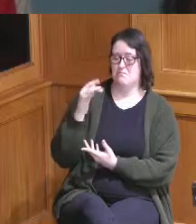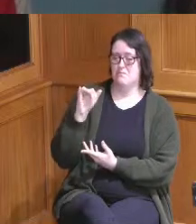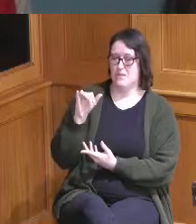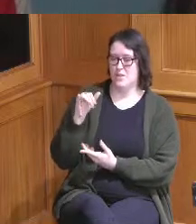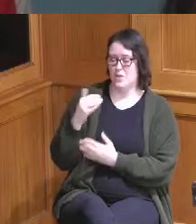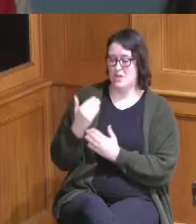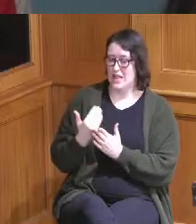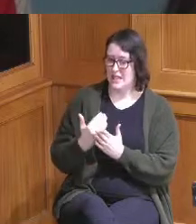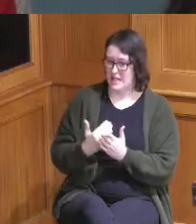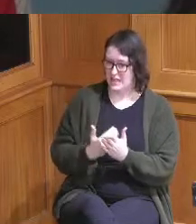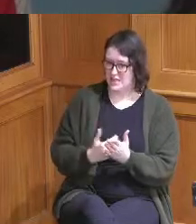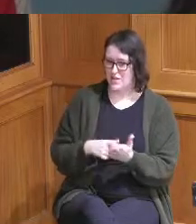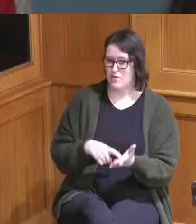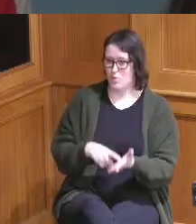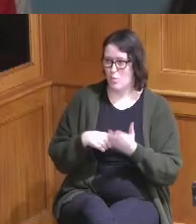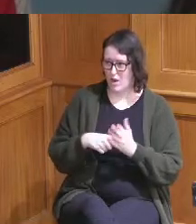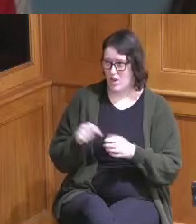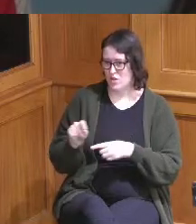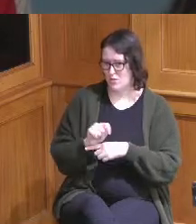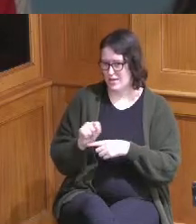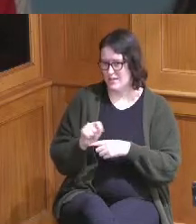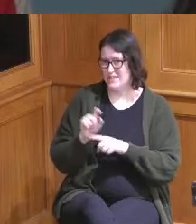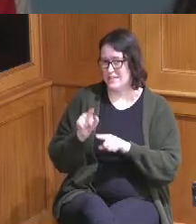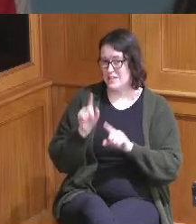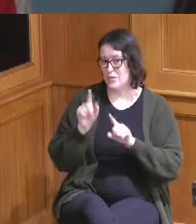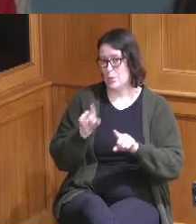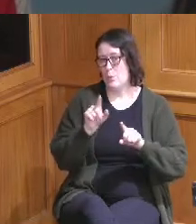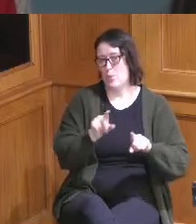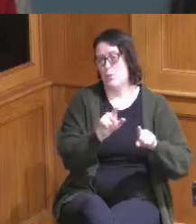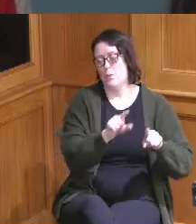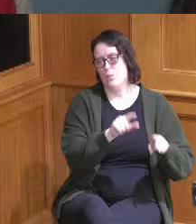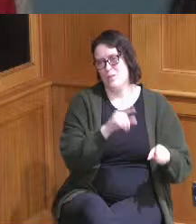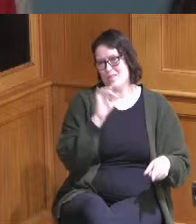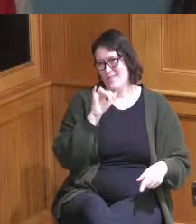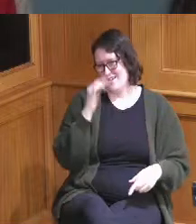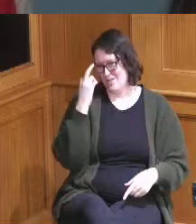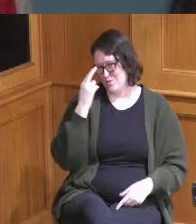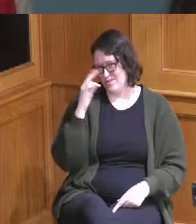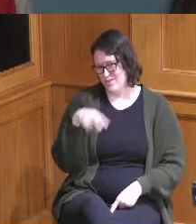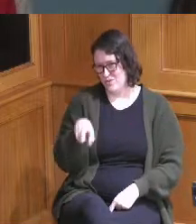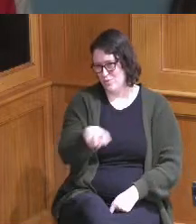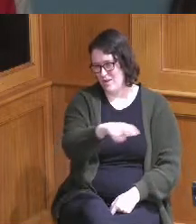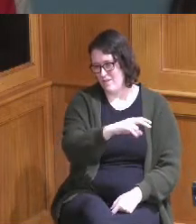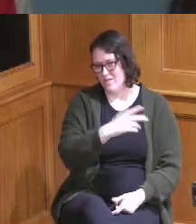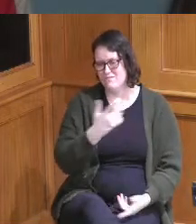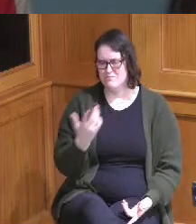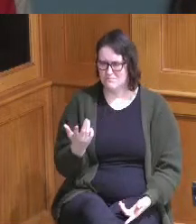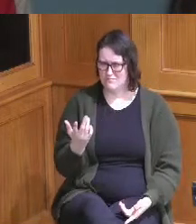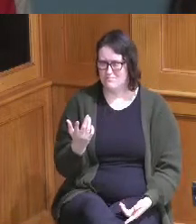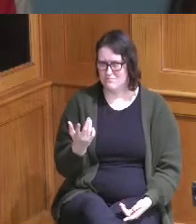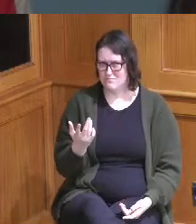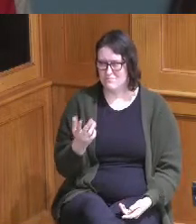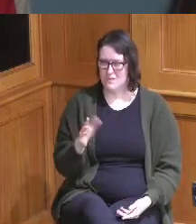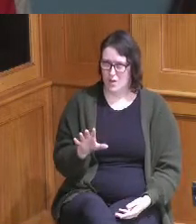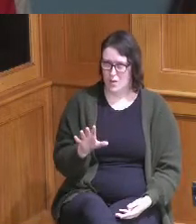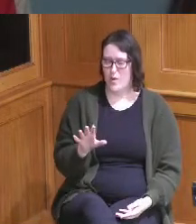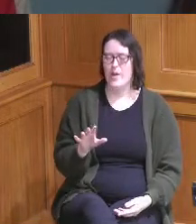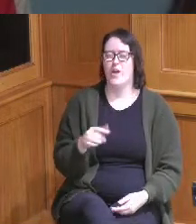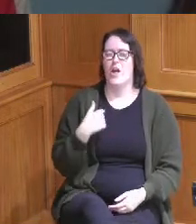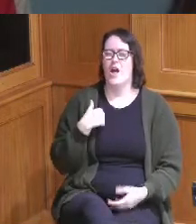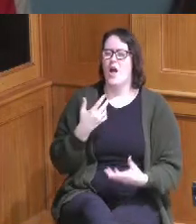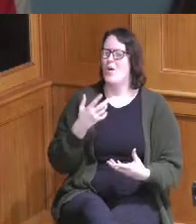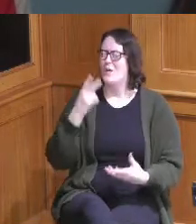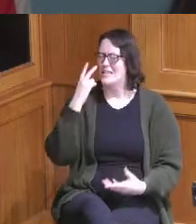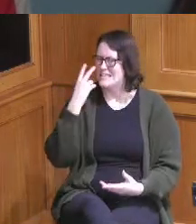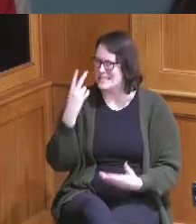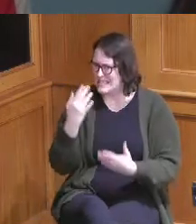a list of mandated trainings that they have to go to. And normally I would just like to